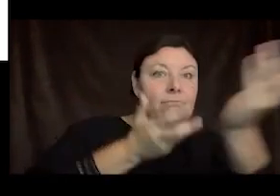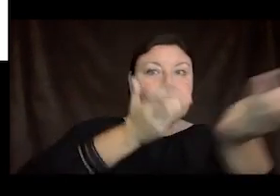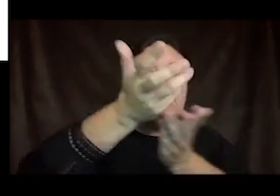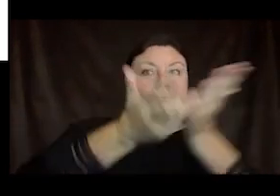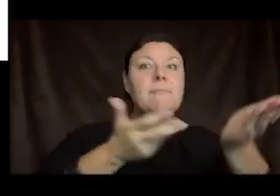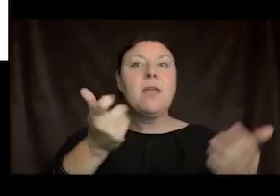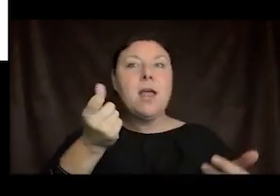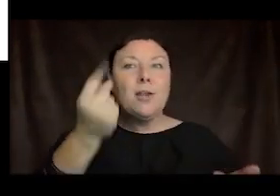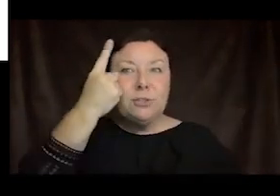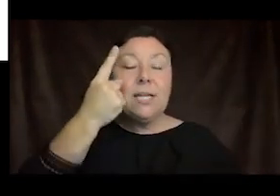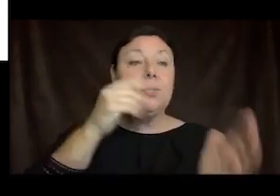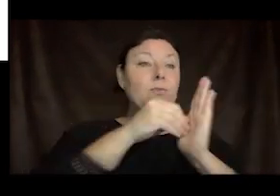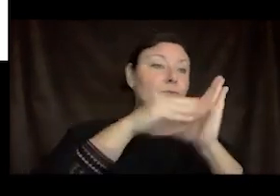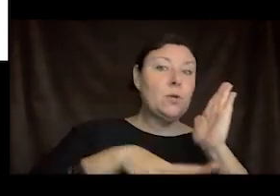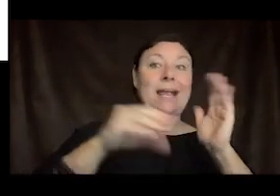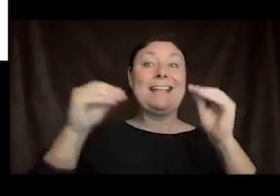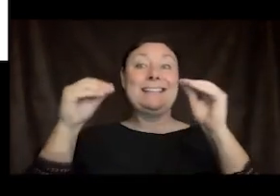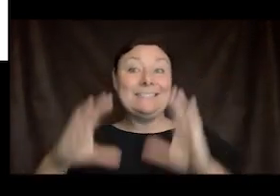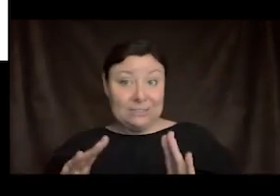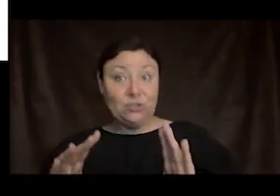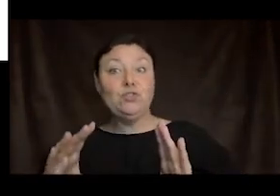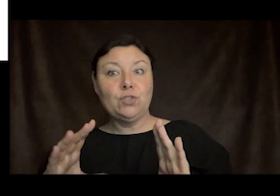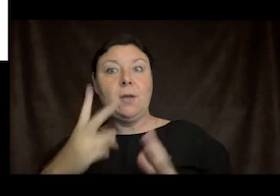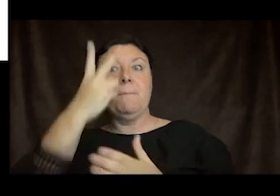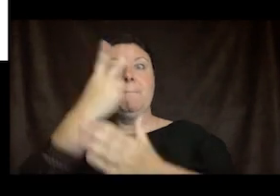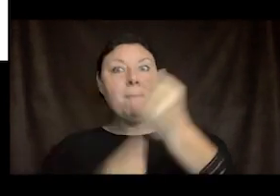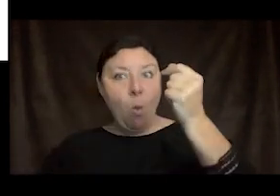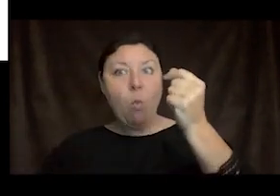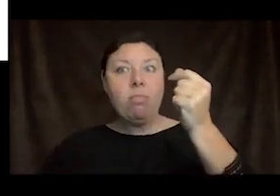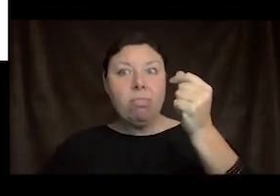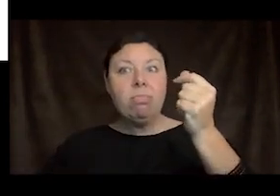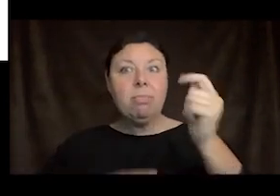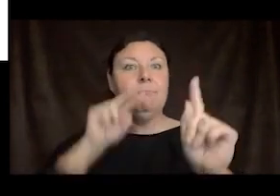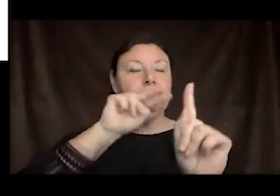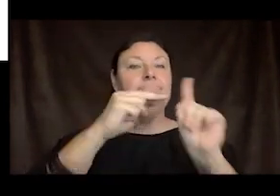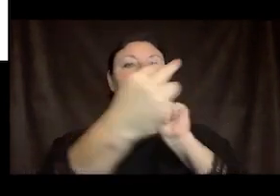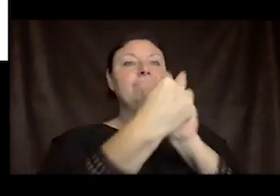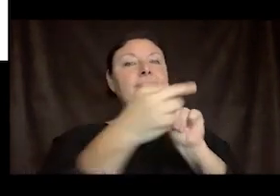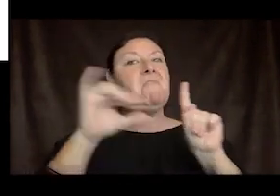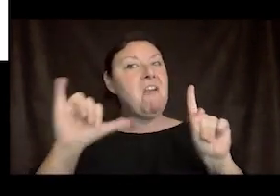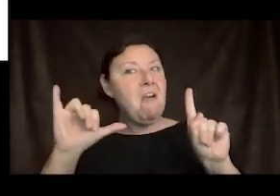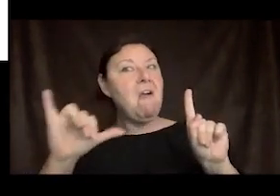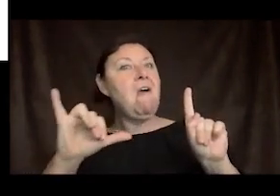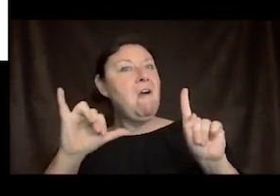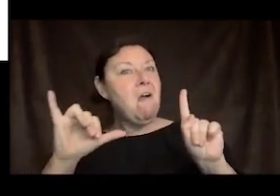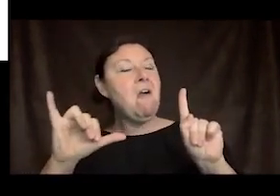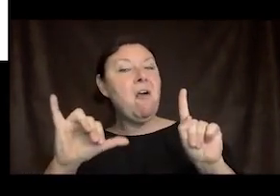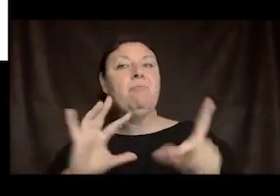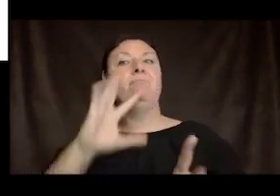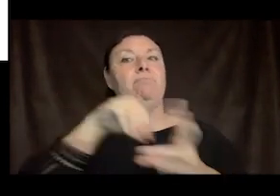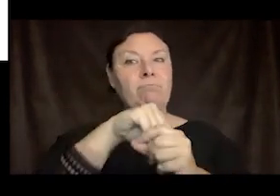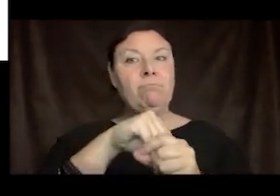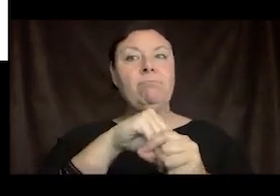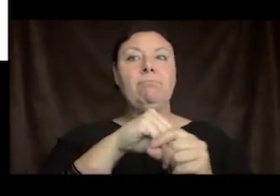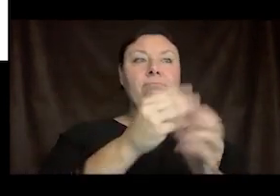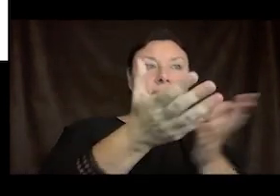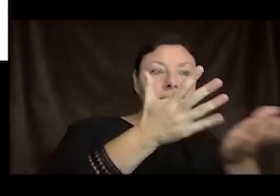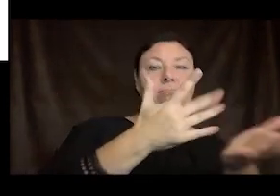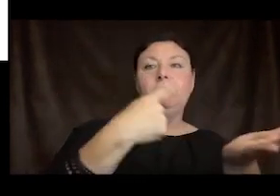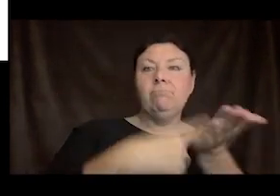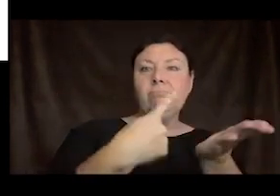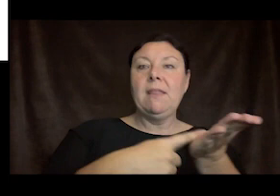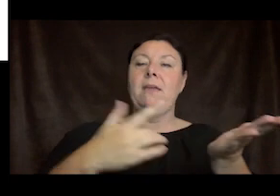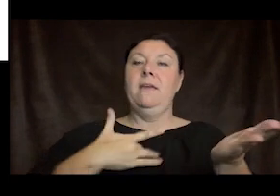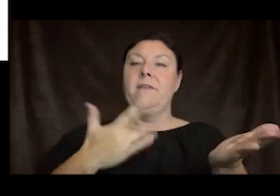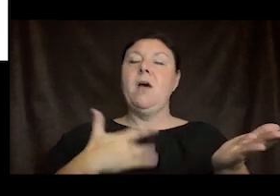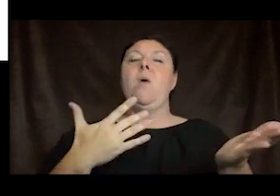understanding so that both students and teachers will be able to walk away, or I should say engage in the classroom